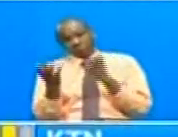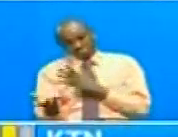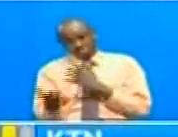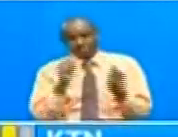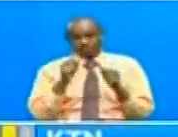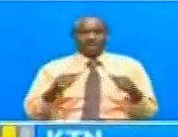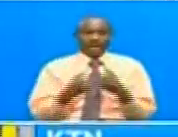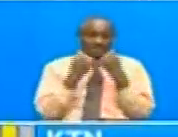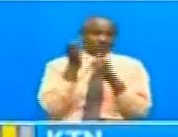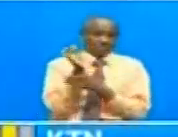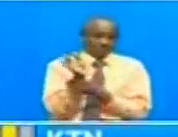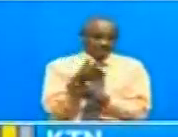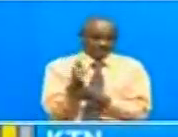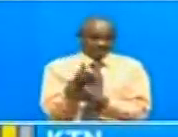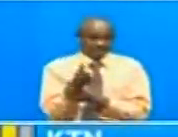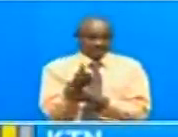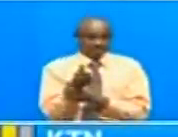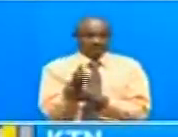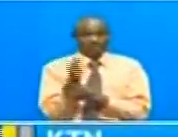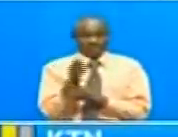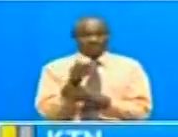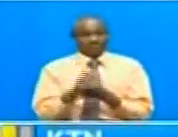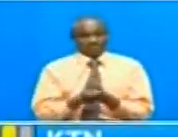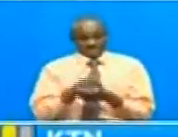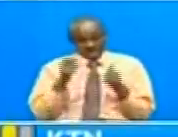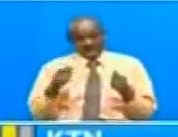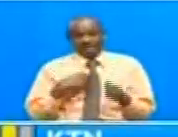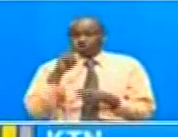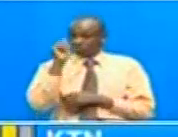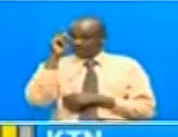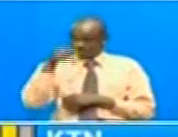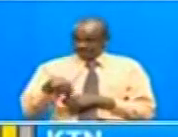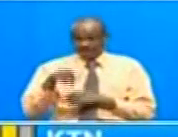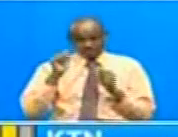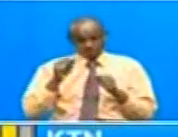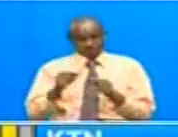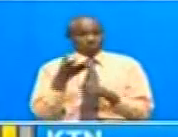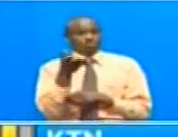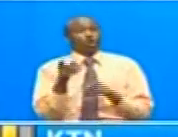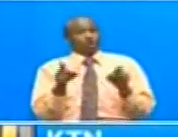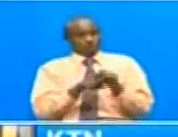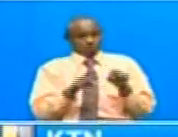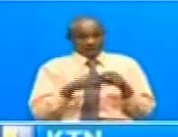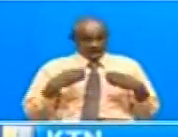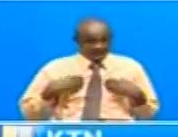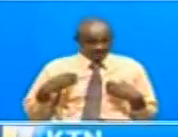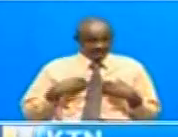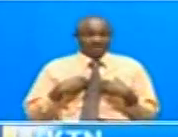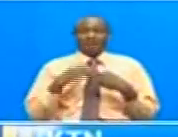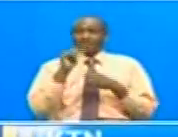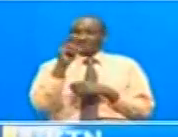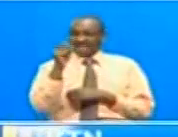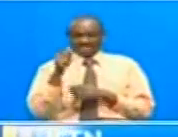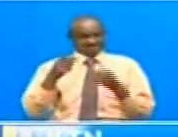be on Monday. Rather, on Thursday, and the UAP Old Mutual Group is also carrying out a brand review